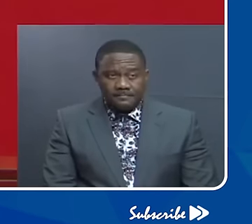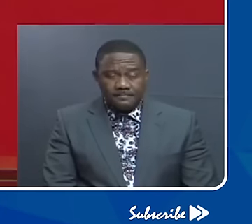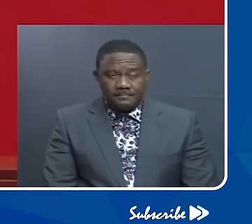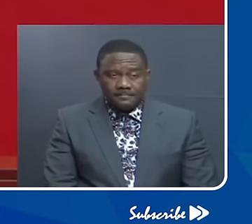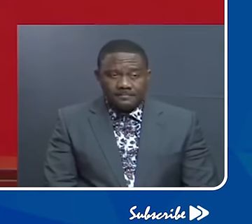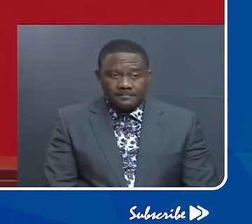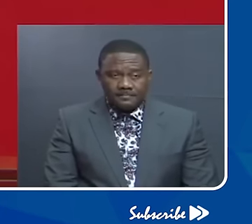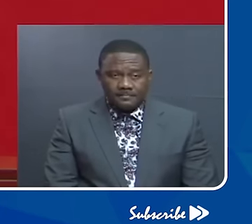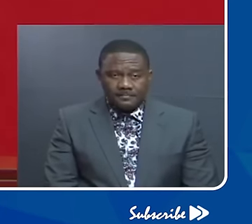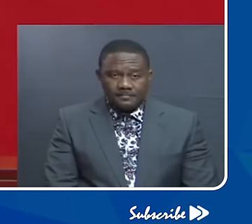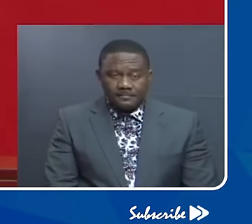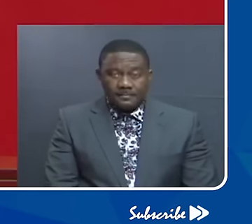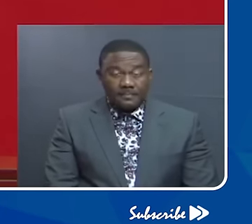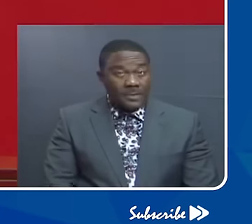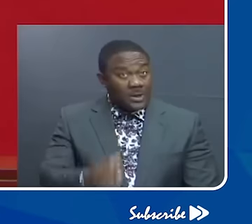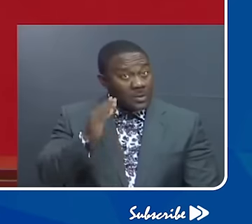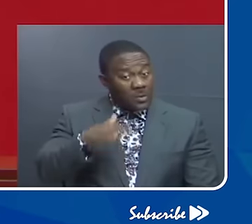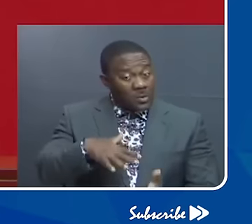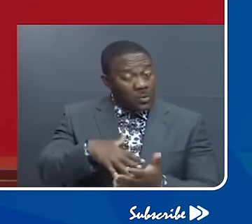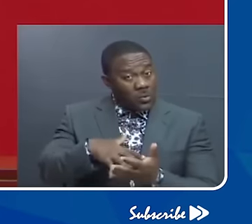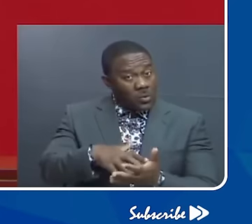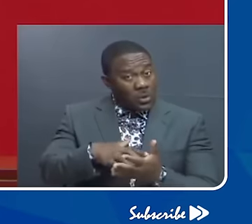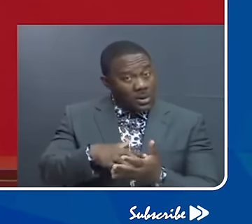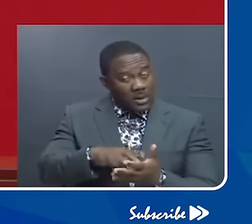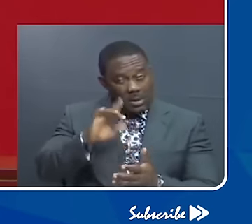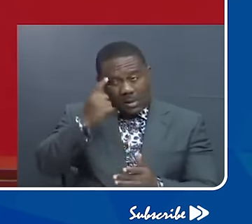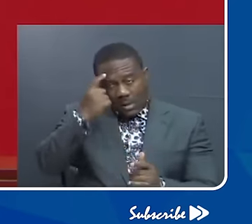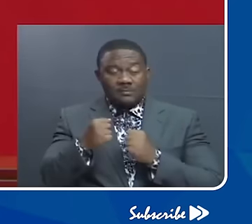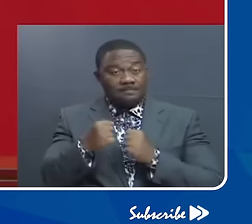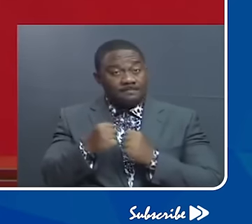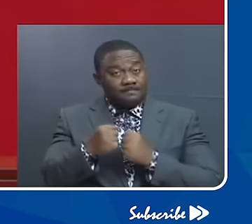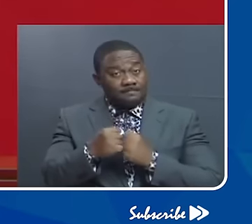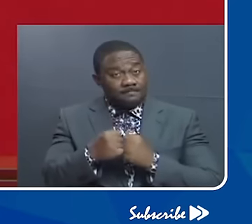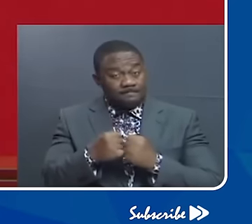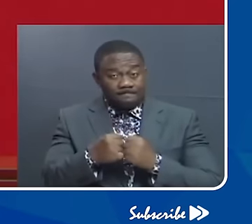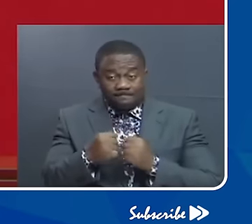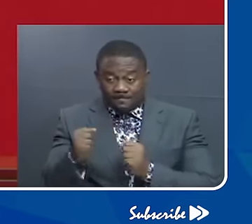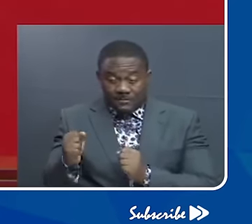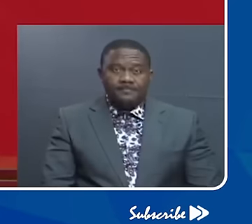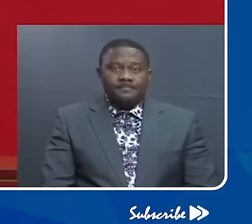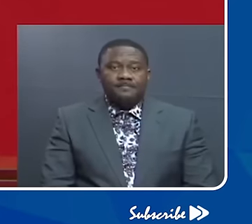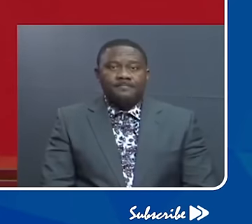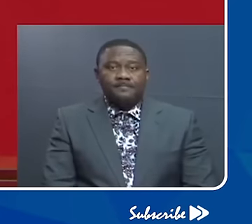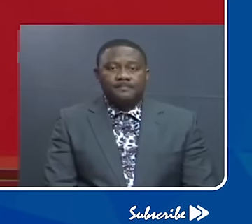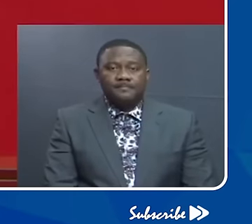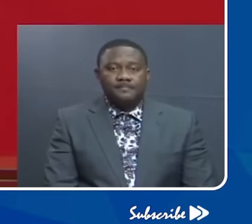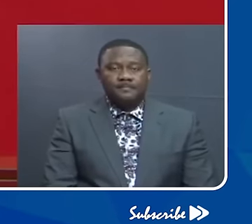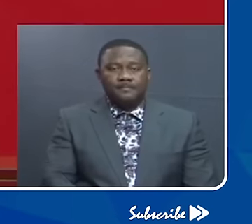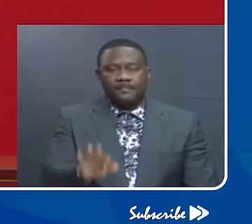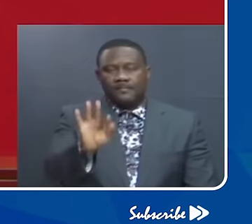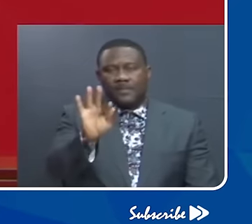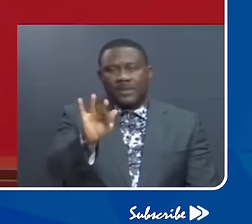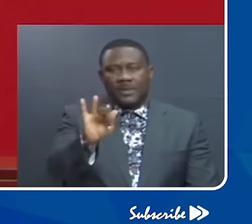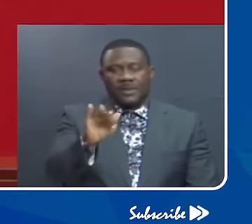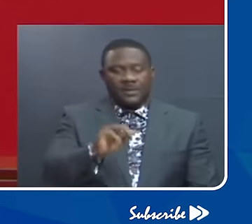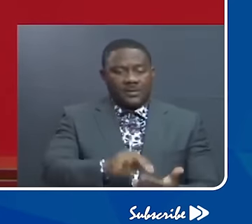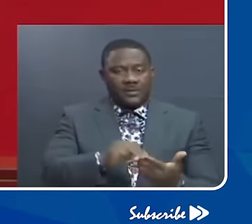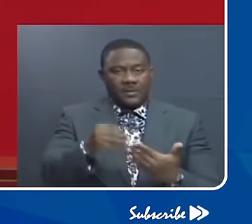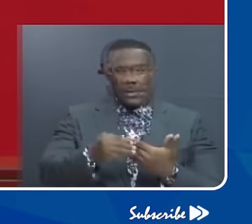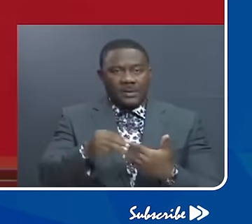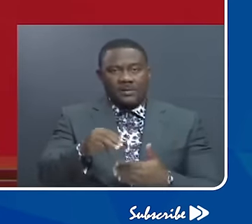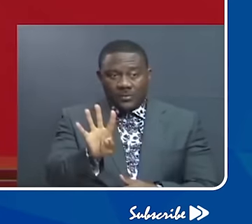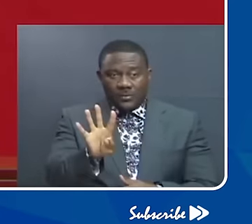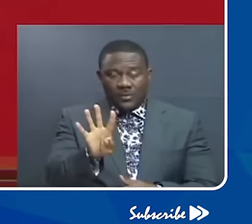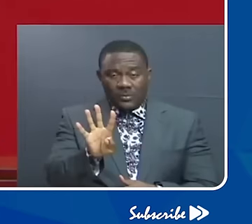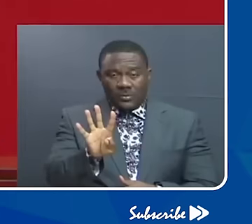the very fabric of our governance structure. Honorable members, on 19th March